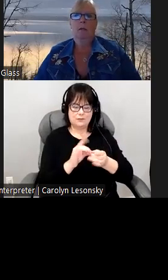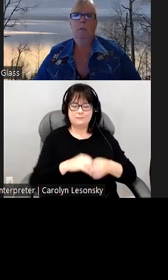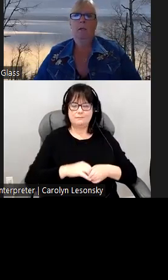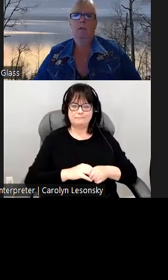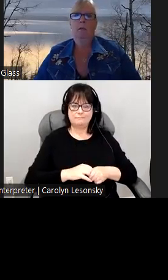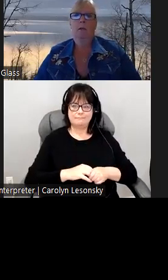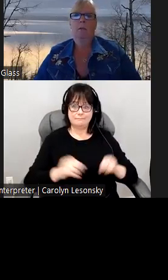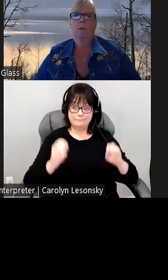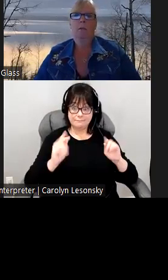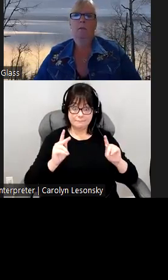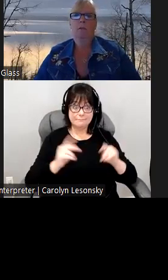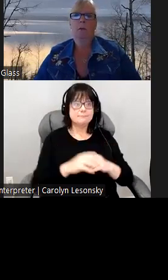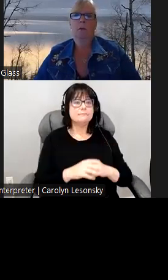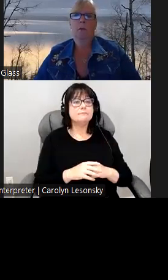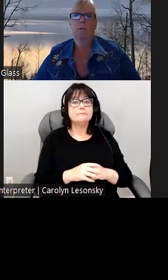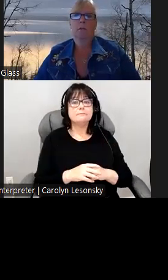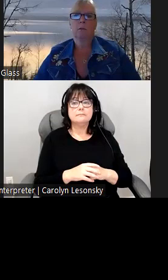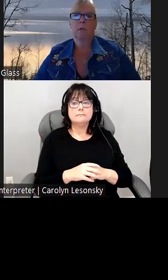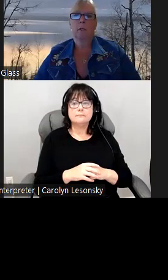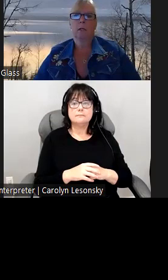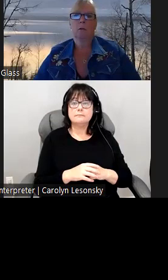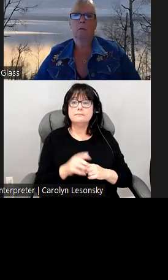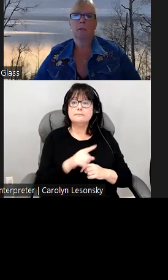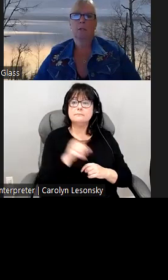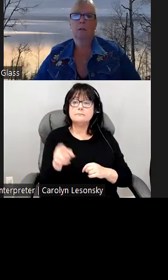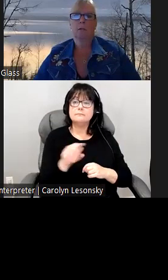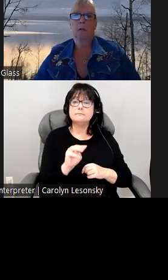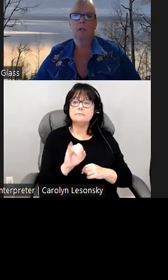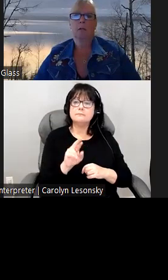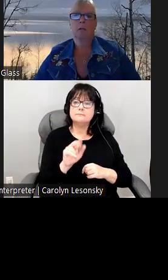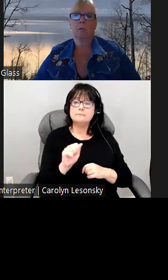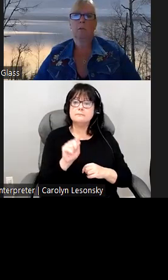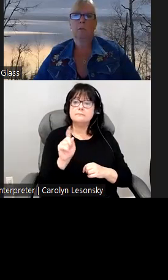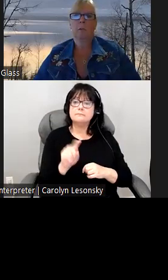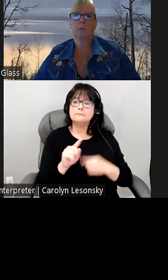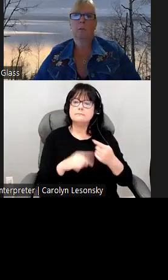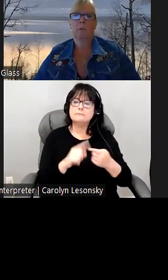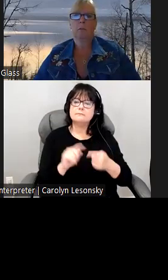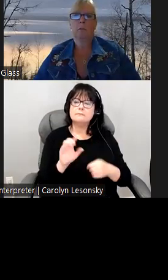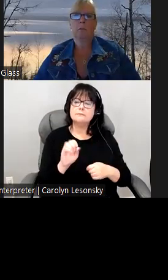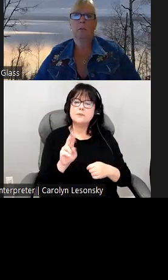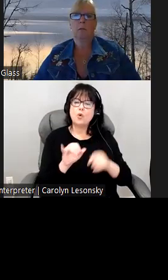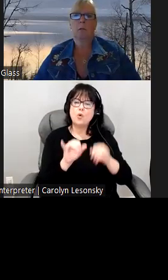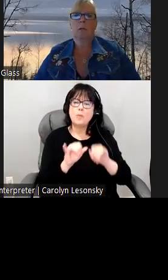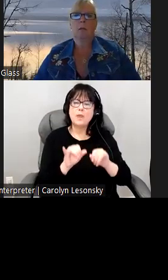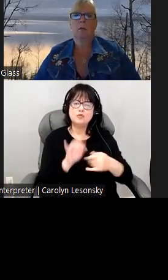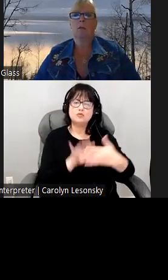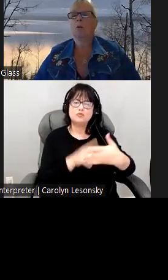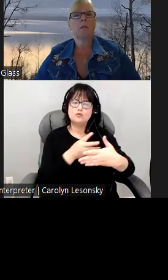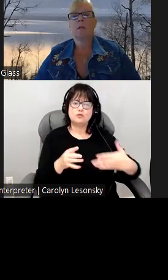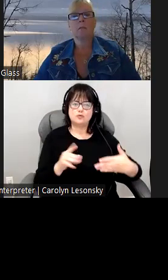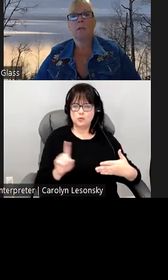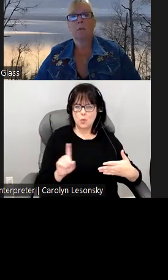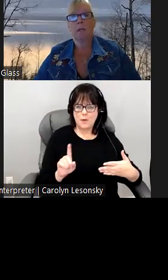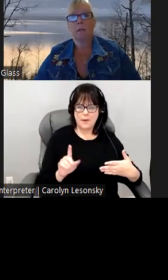All right, Mira has a comment. The numbers that refer to core measures, where is that core measure chart found? I looked in the performance measure ministry agreement. They're